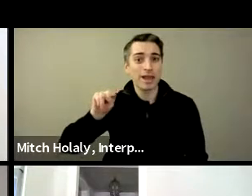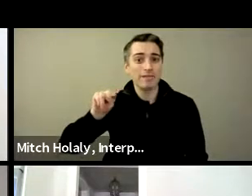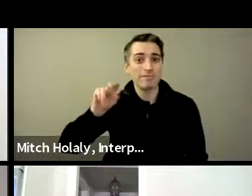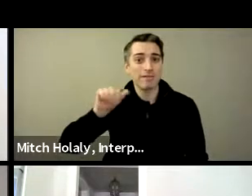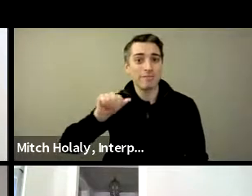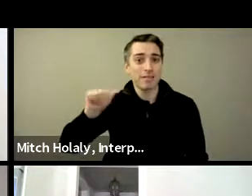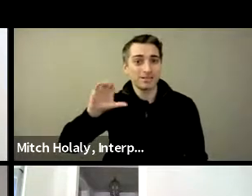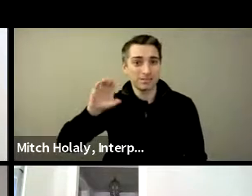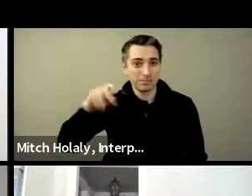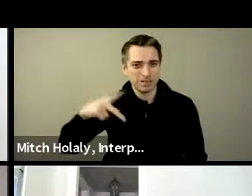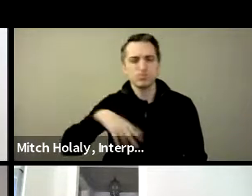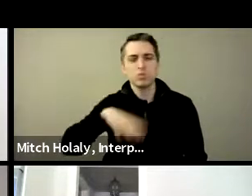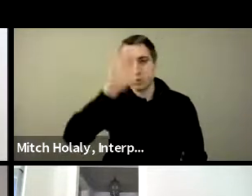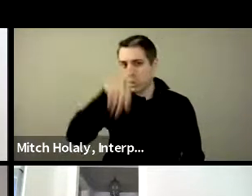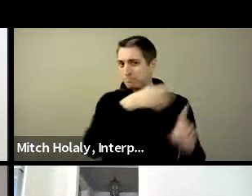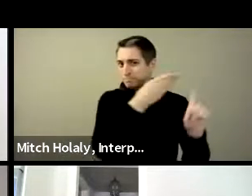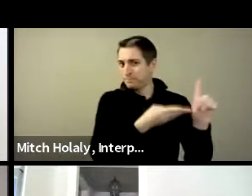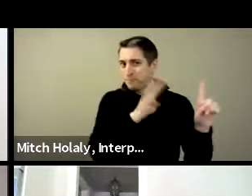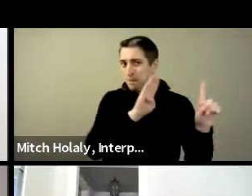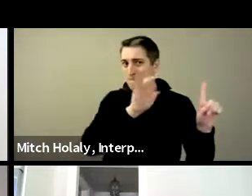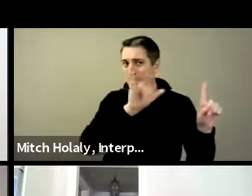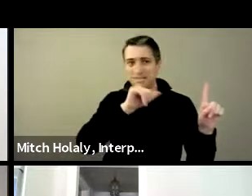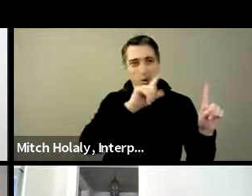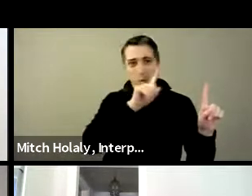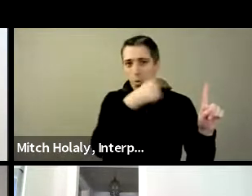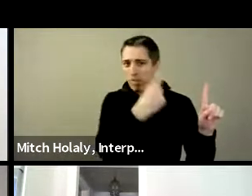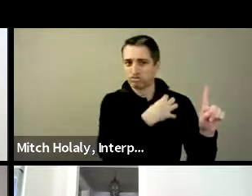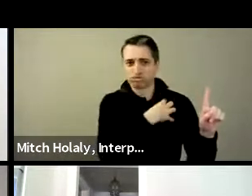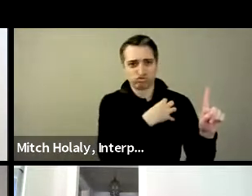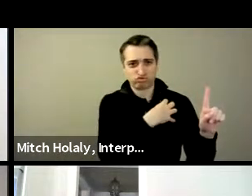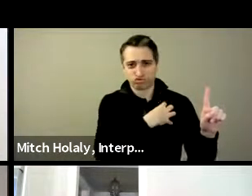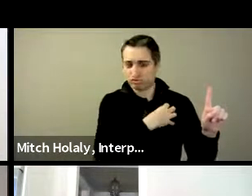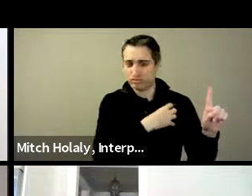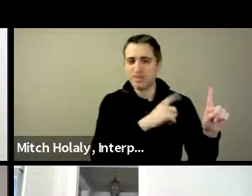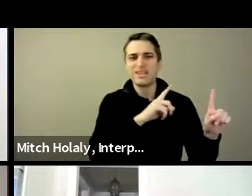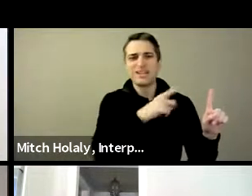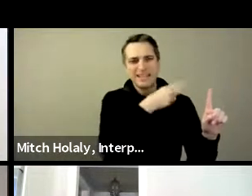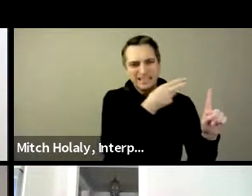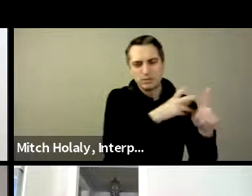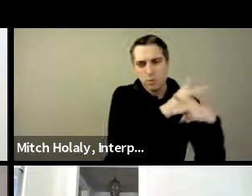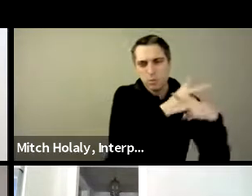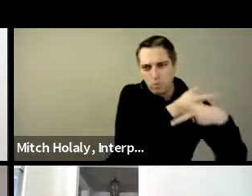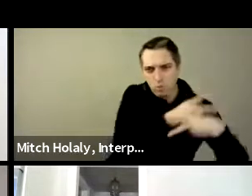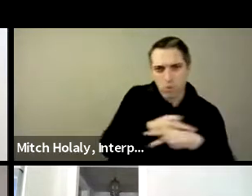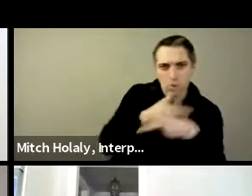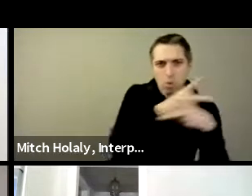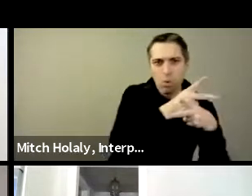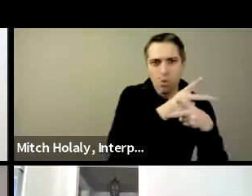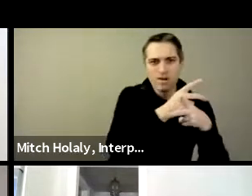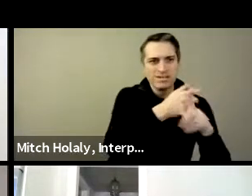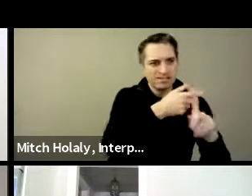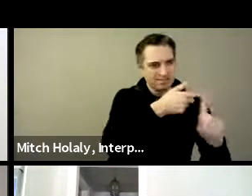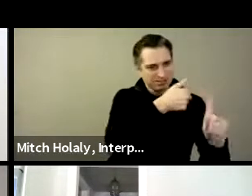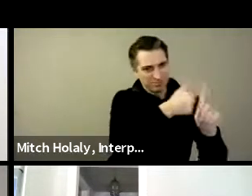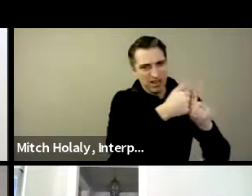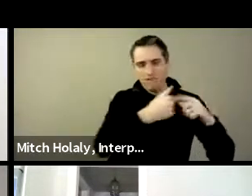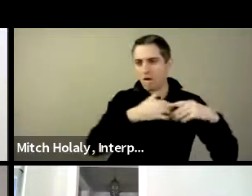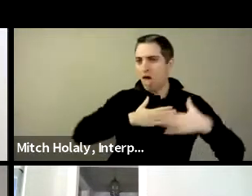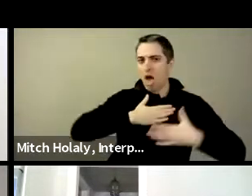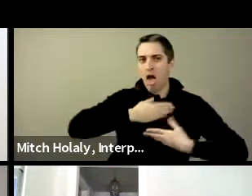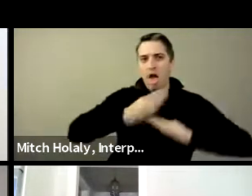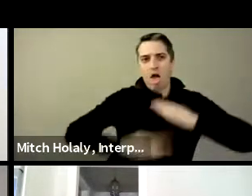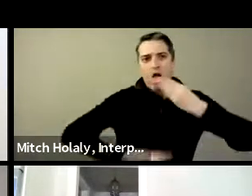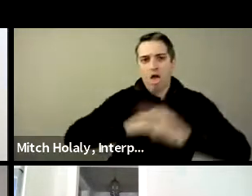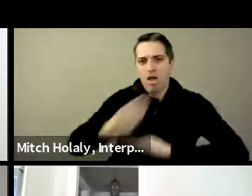a sheriff. He was a watchman who loved and protected this community. He was a selfless warrior for peace through justice,